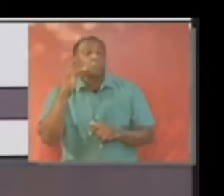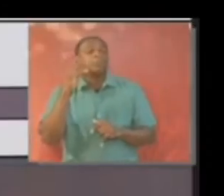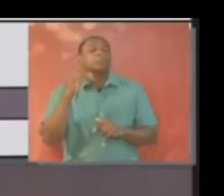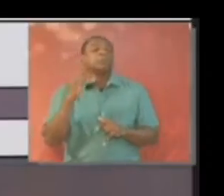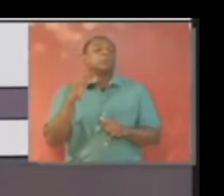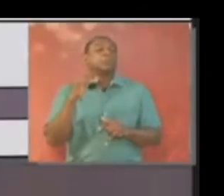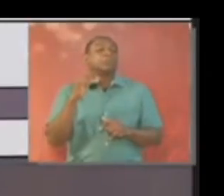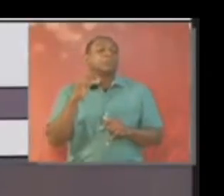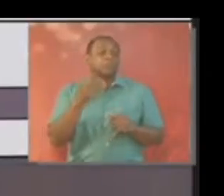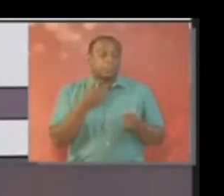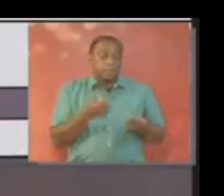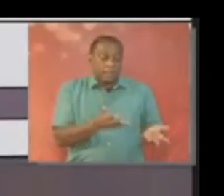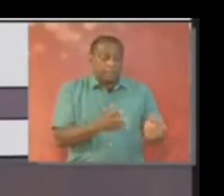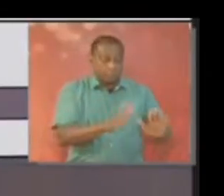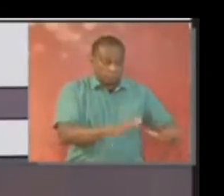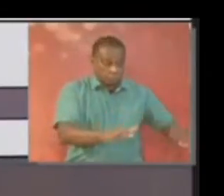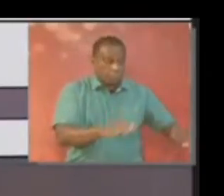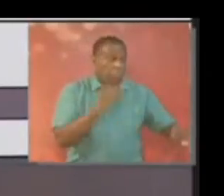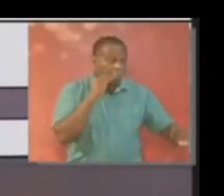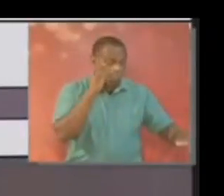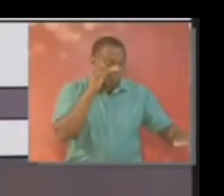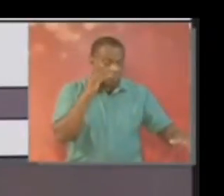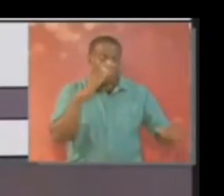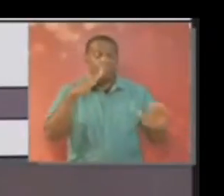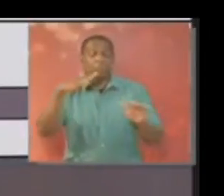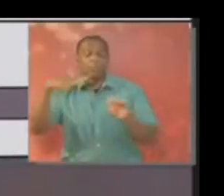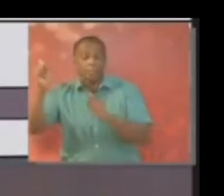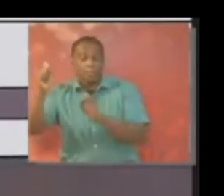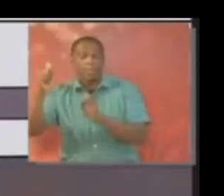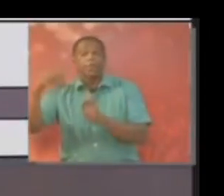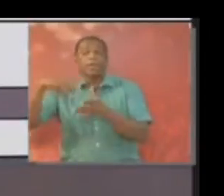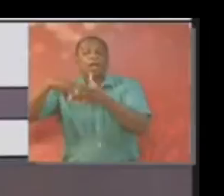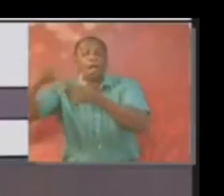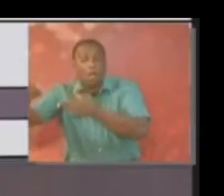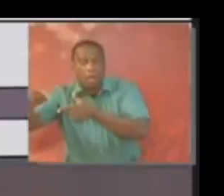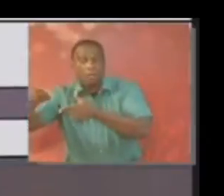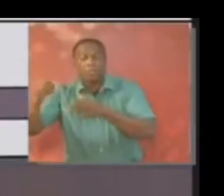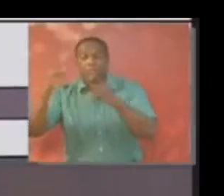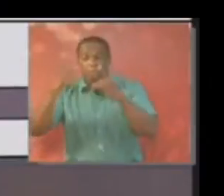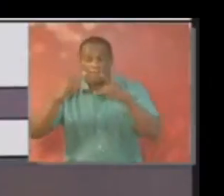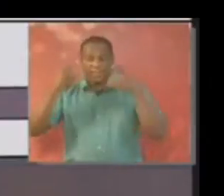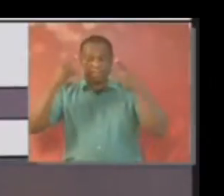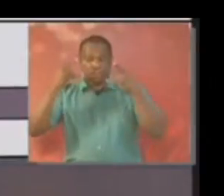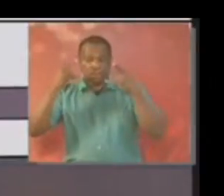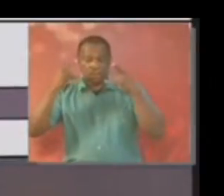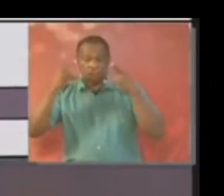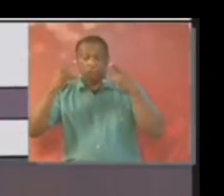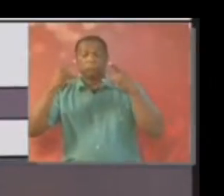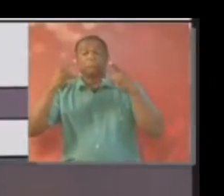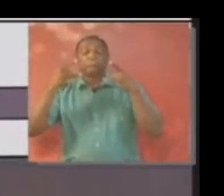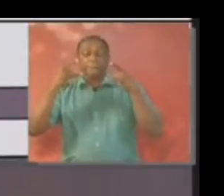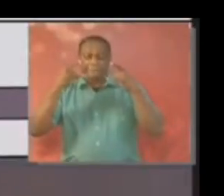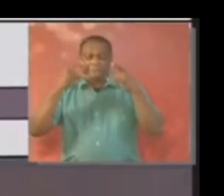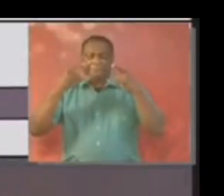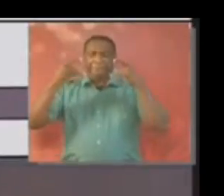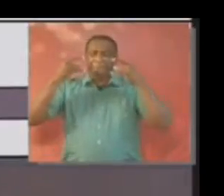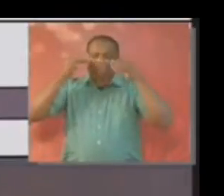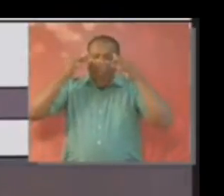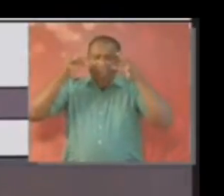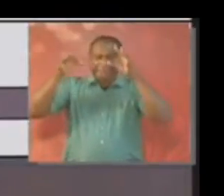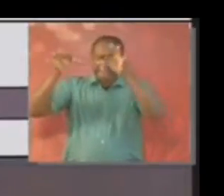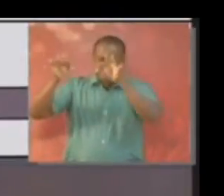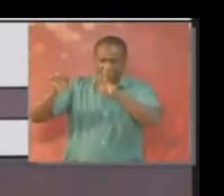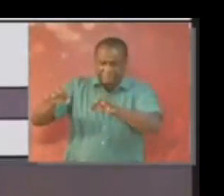your face mask, put it to wash if it is one of those, put it in the garbage if it is a disposable, wash your hands, change your